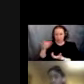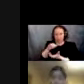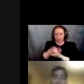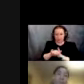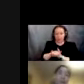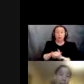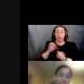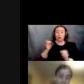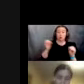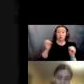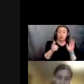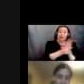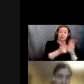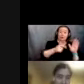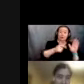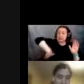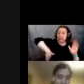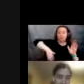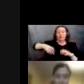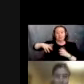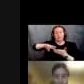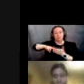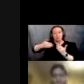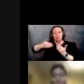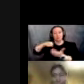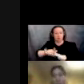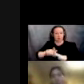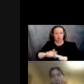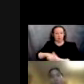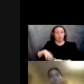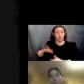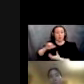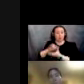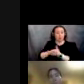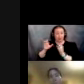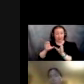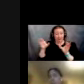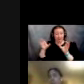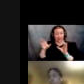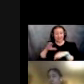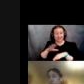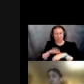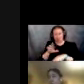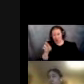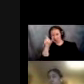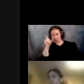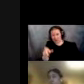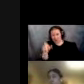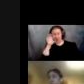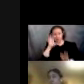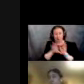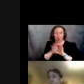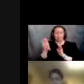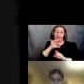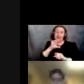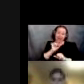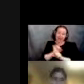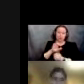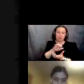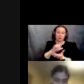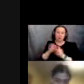married. And so their marriage certificate is actually on the right here. That's a picture of their actual marriage